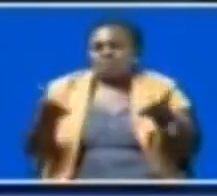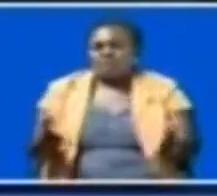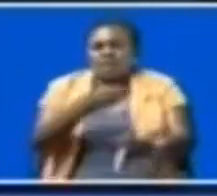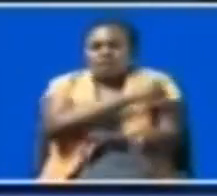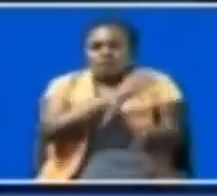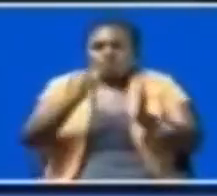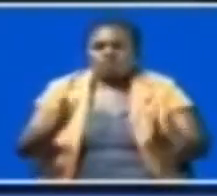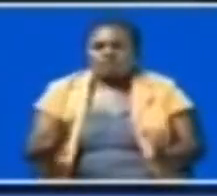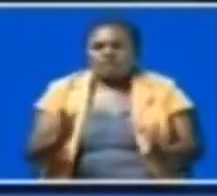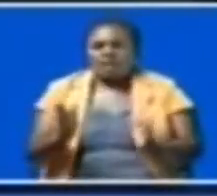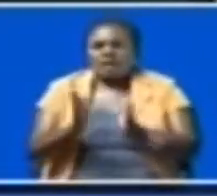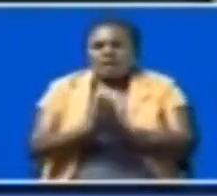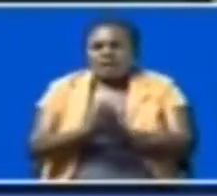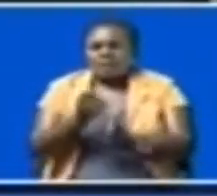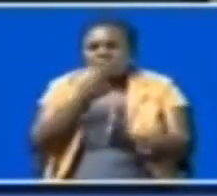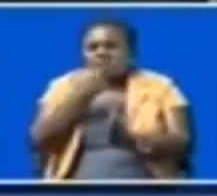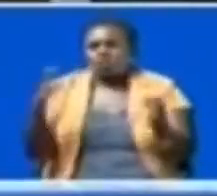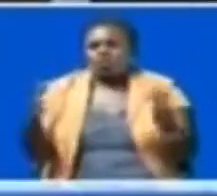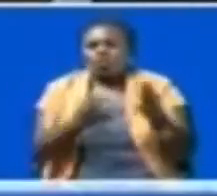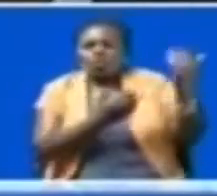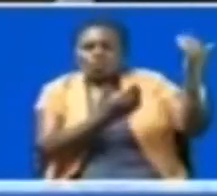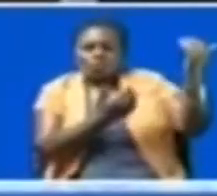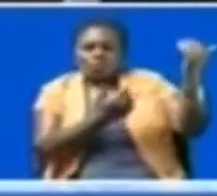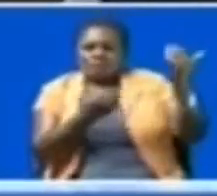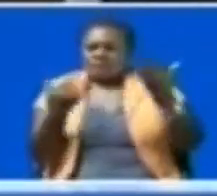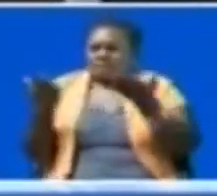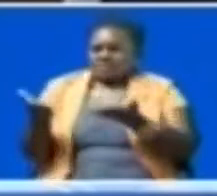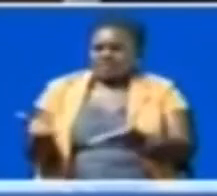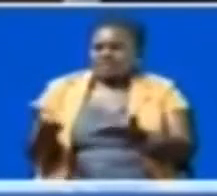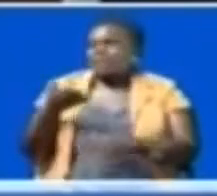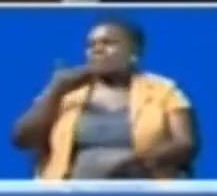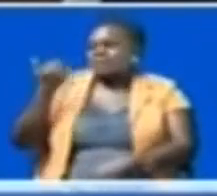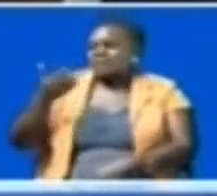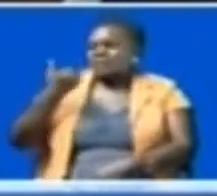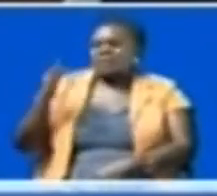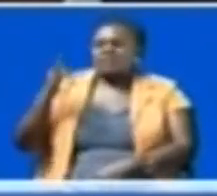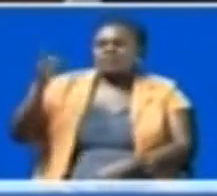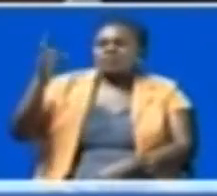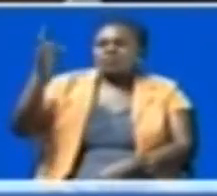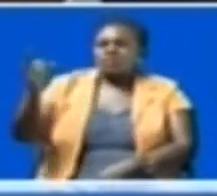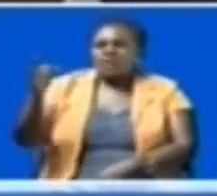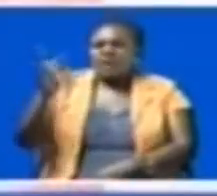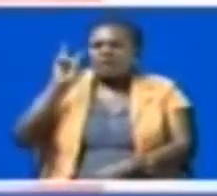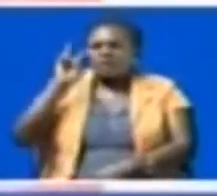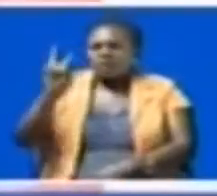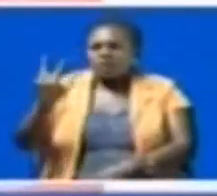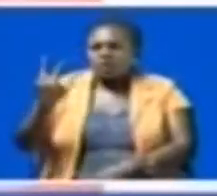Dr. Joshi and the medical fraternity hope that this can only get better to restore vision